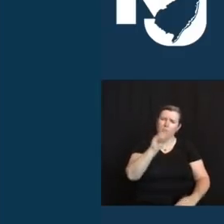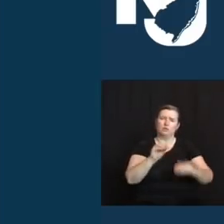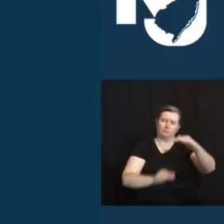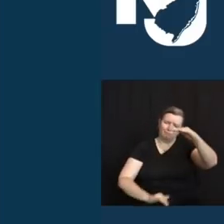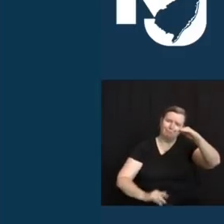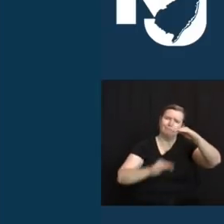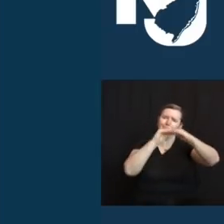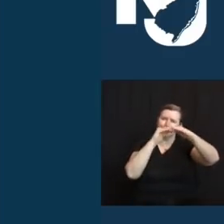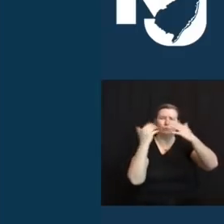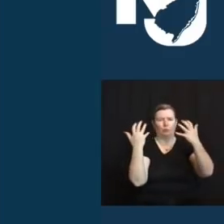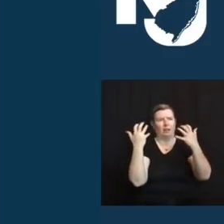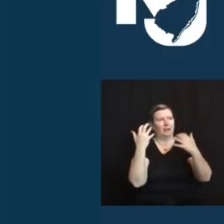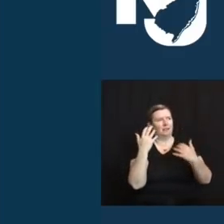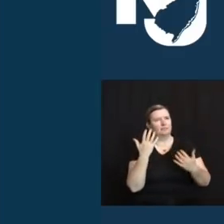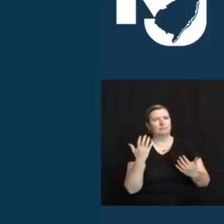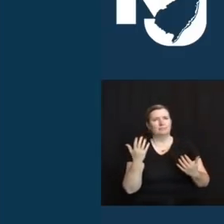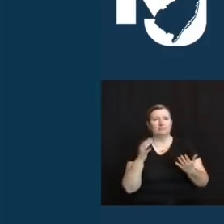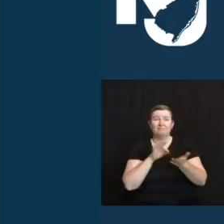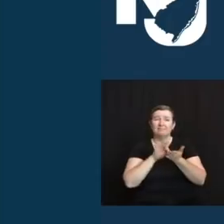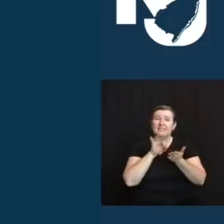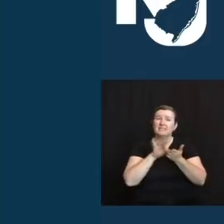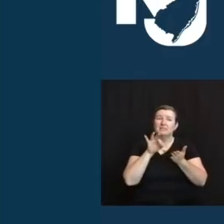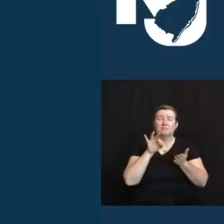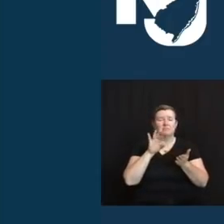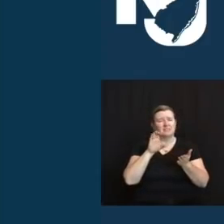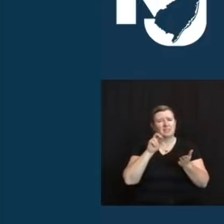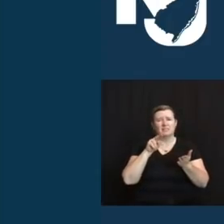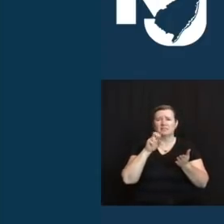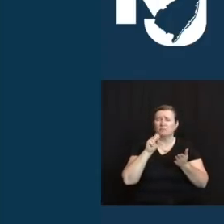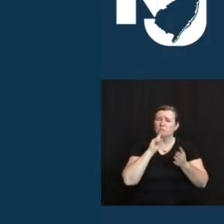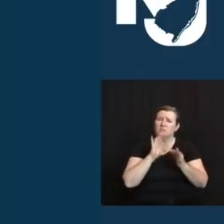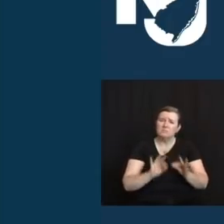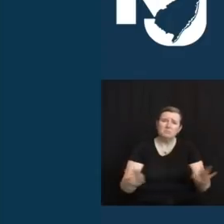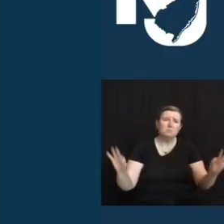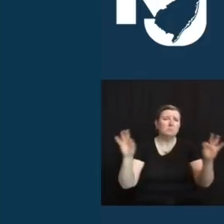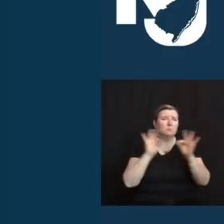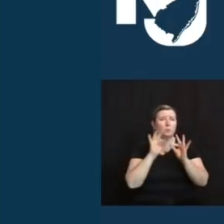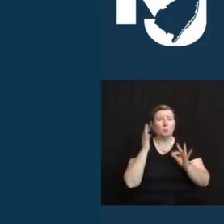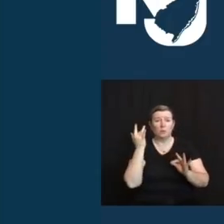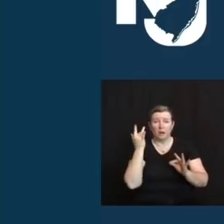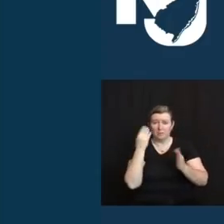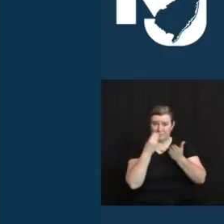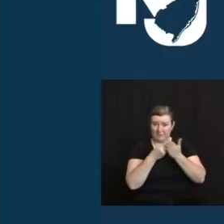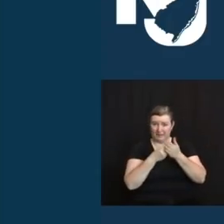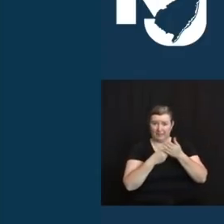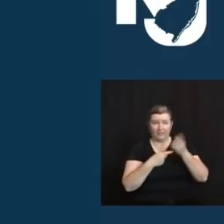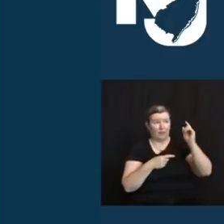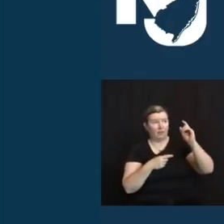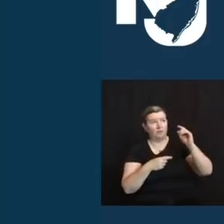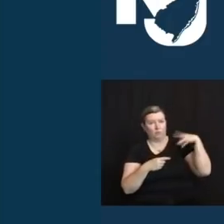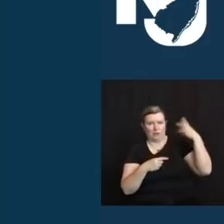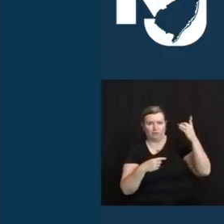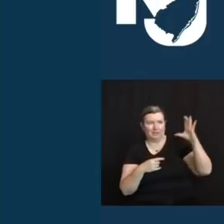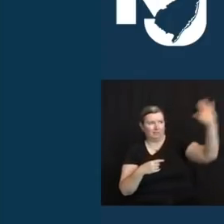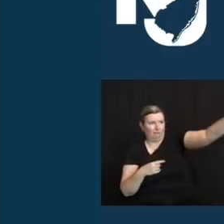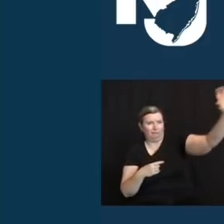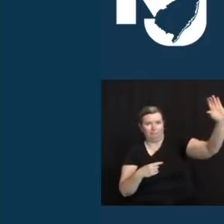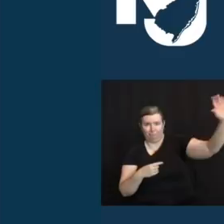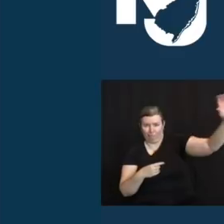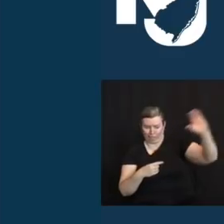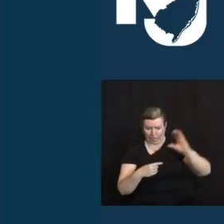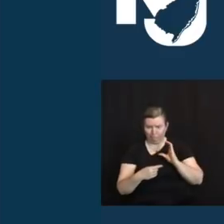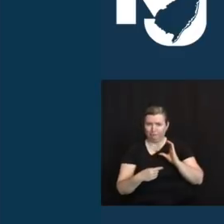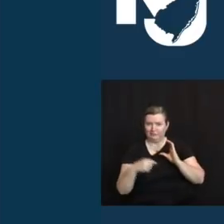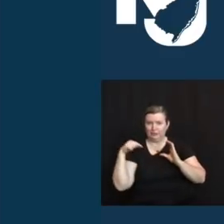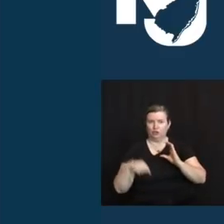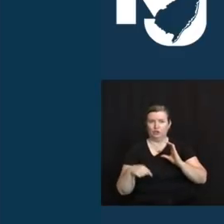is absolutely critical to ensuring New Jersey gets its fair share back from Washington for education, for human services and